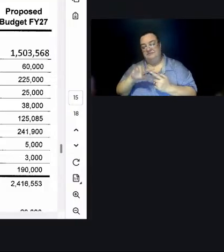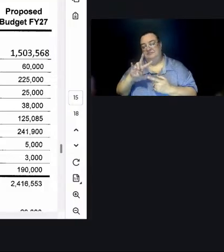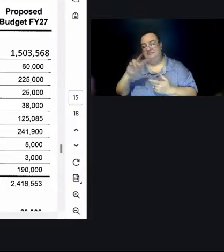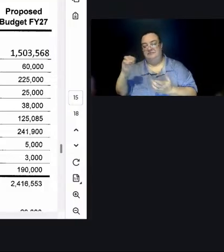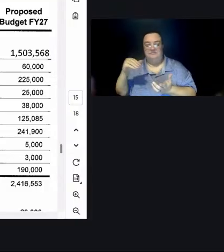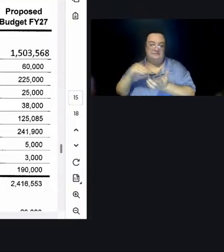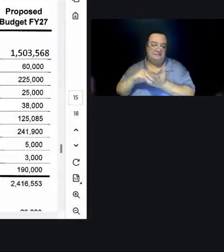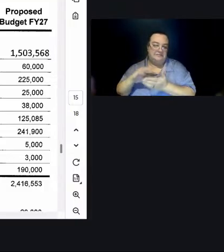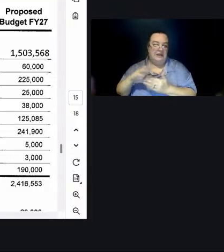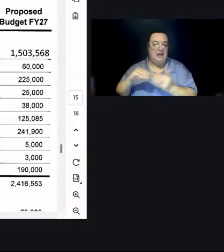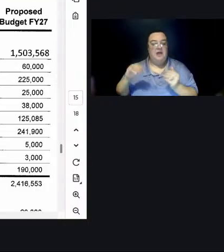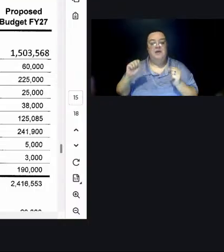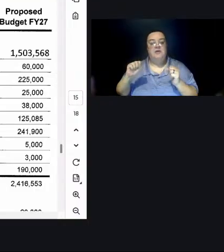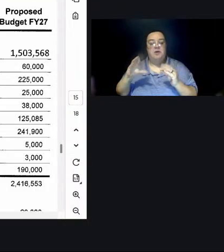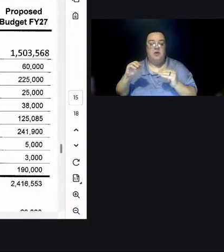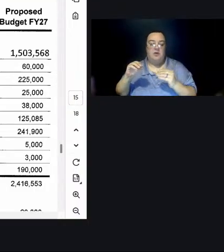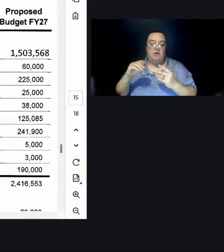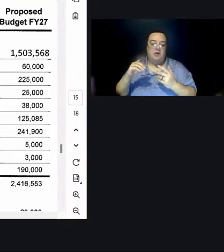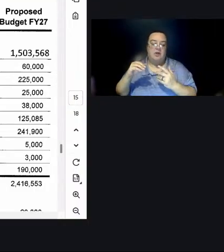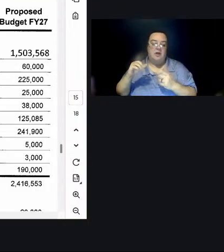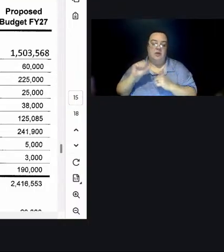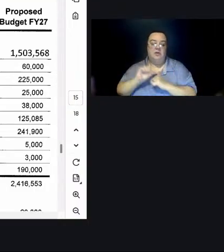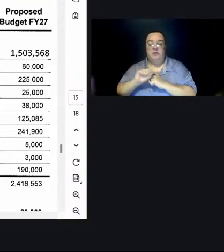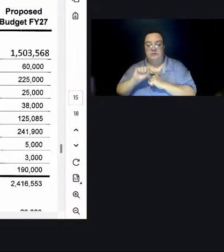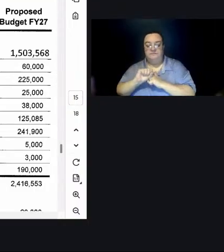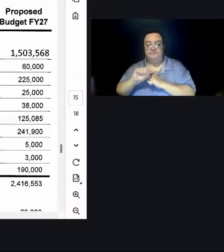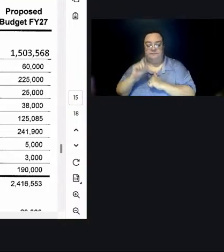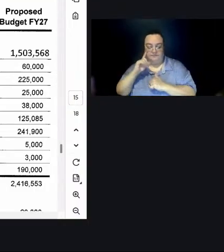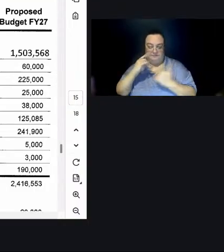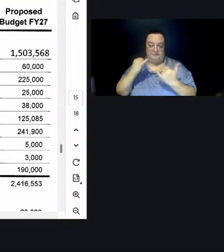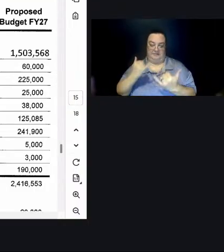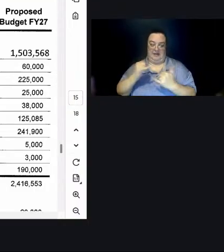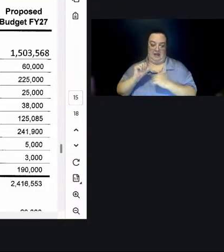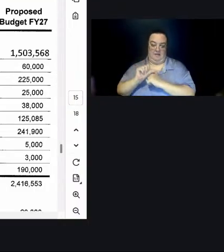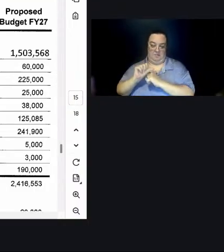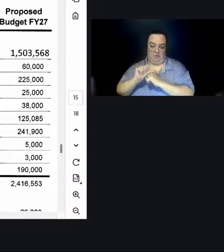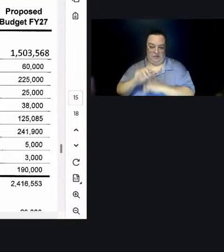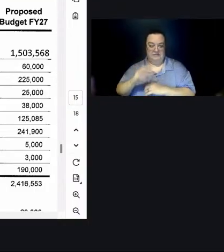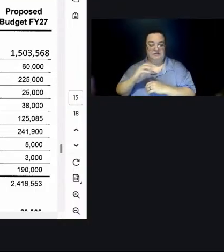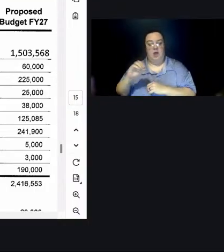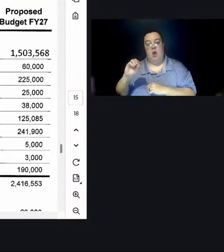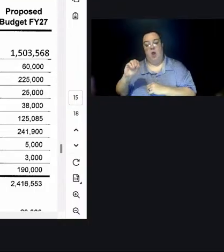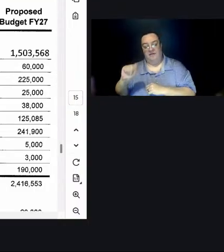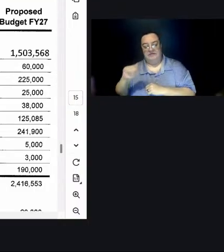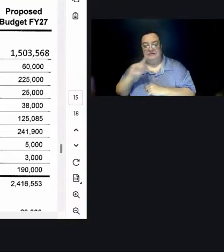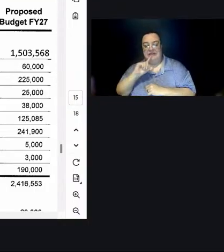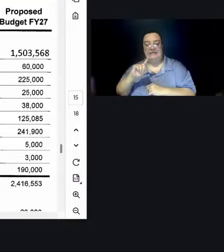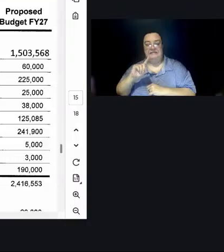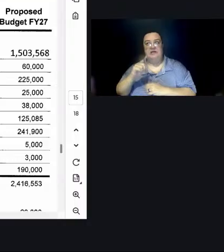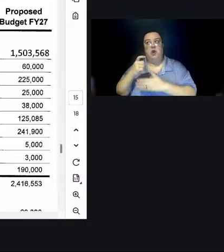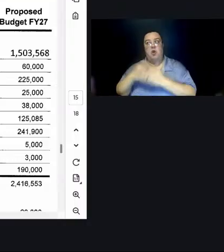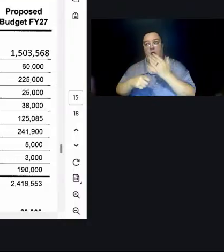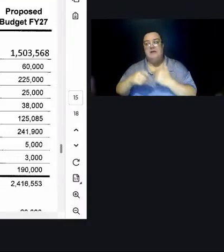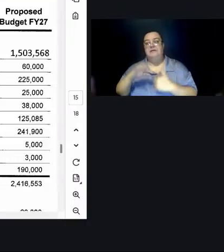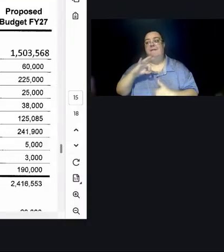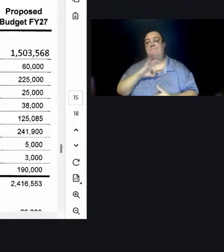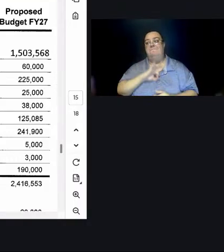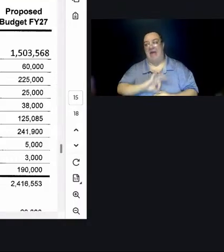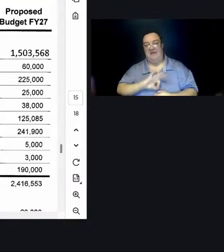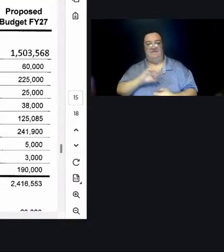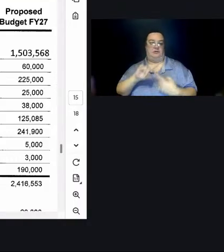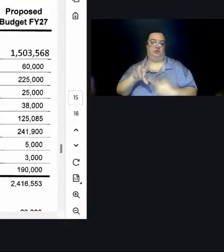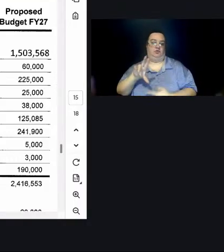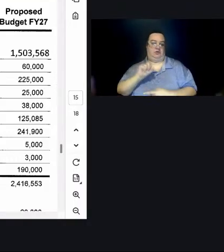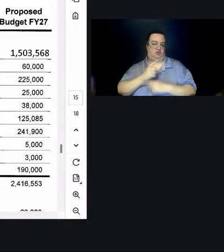actually working, I think the existing employees in overtime is actually a cost benefit to us.